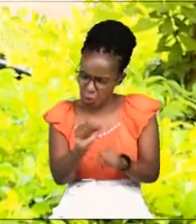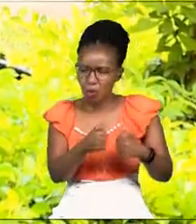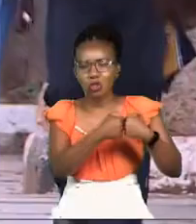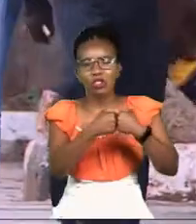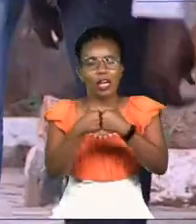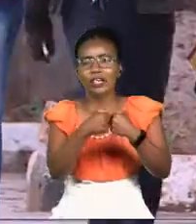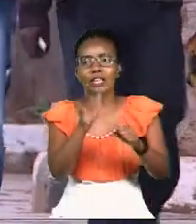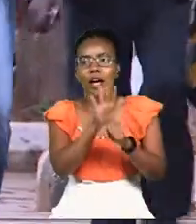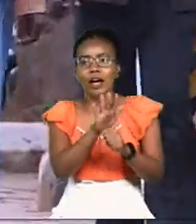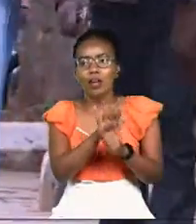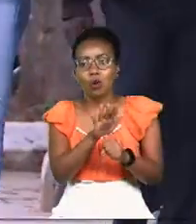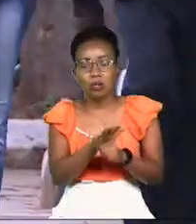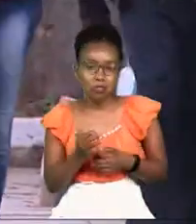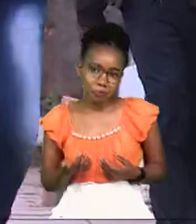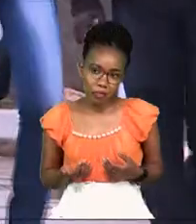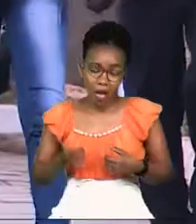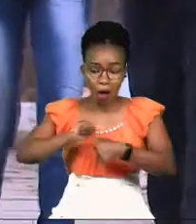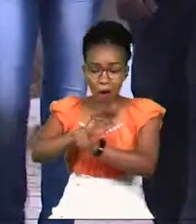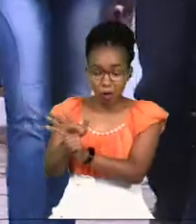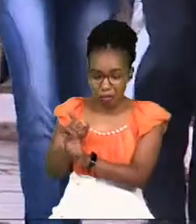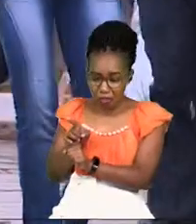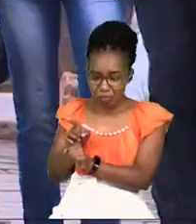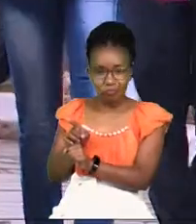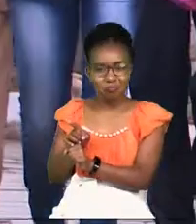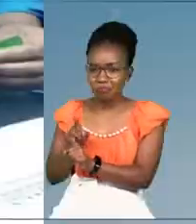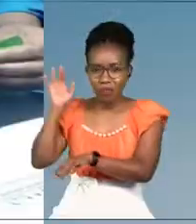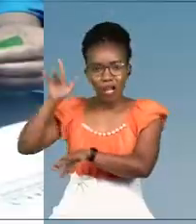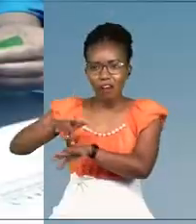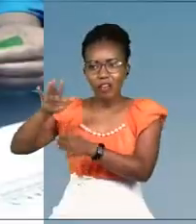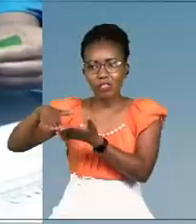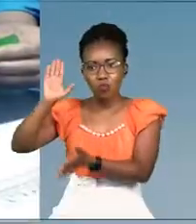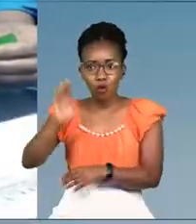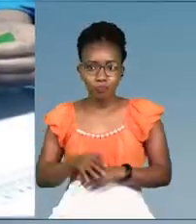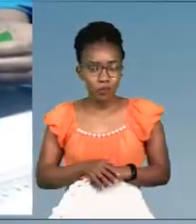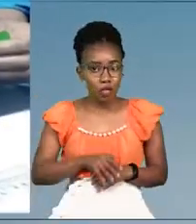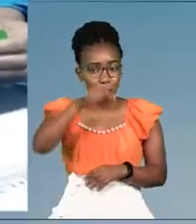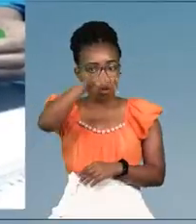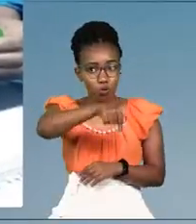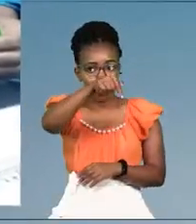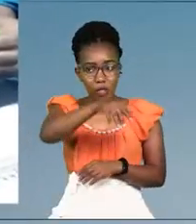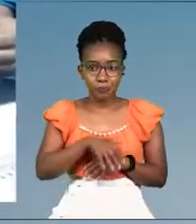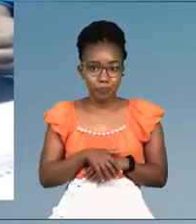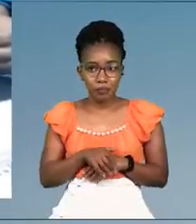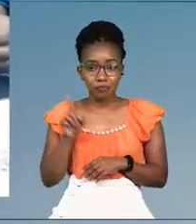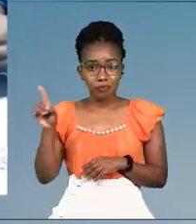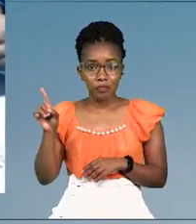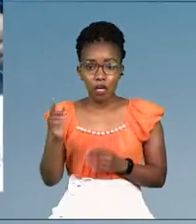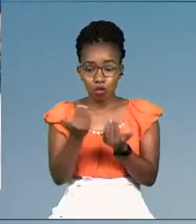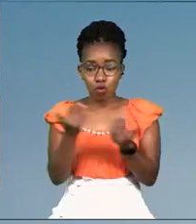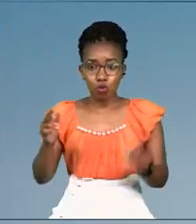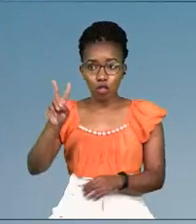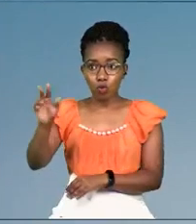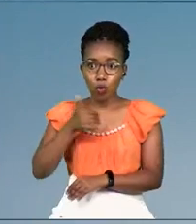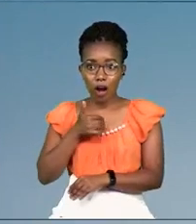disorder. And with COVID-19, it has not been easy. Today, the husband and father of two manages